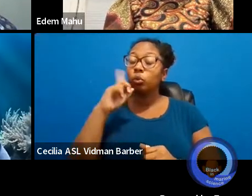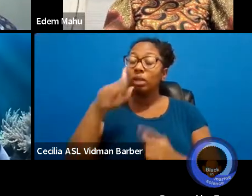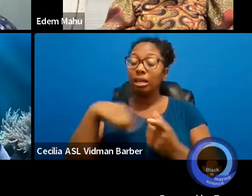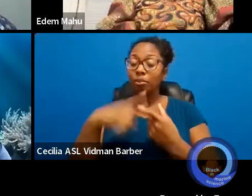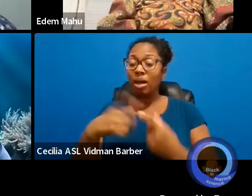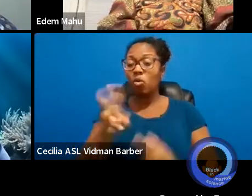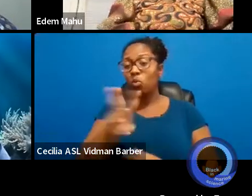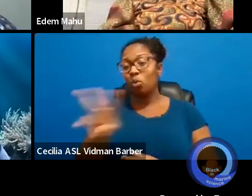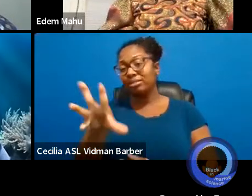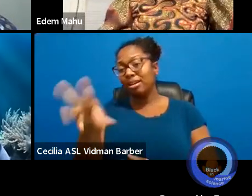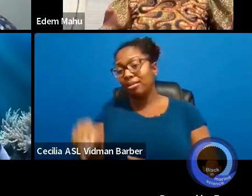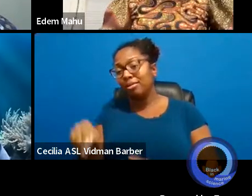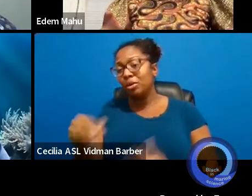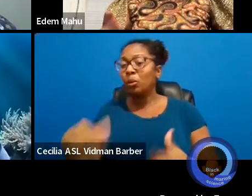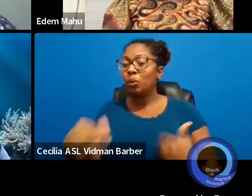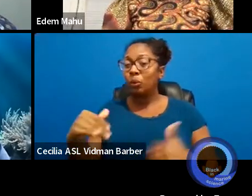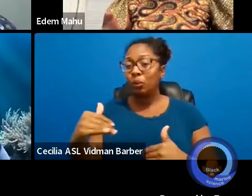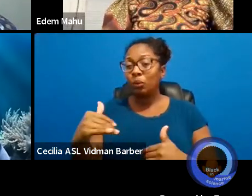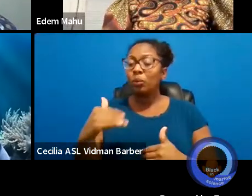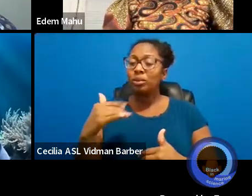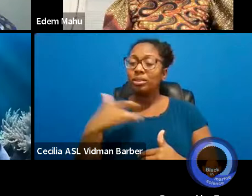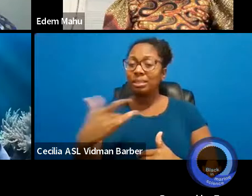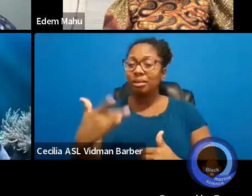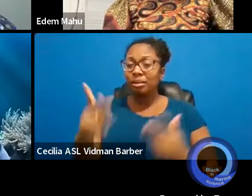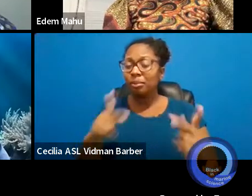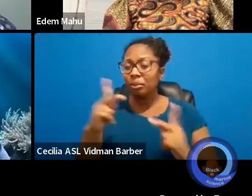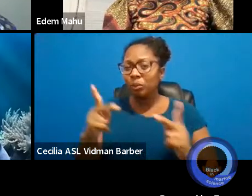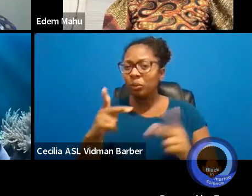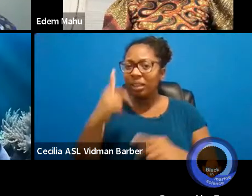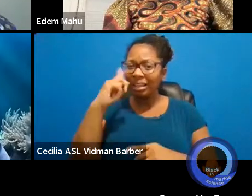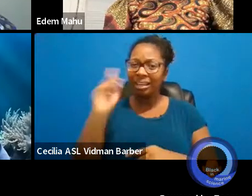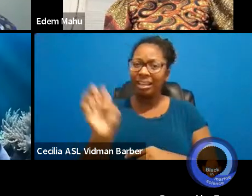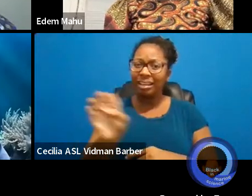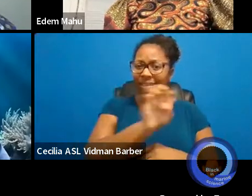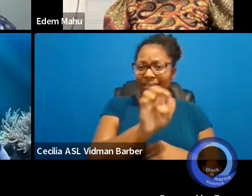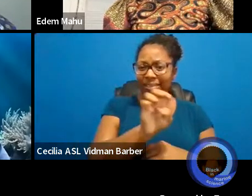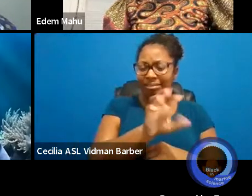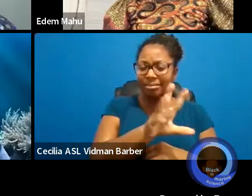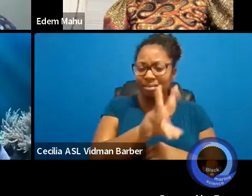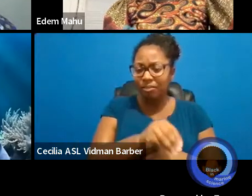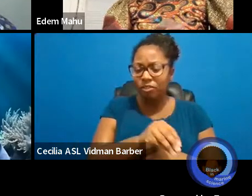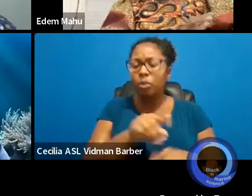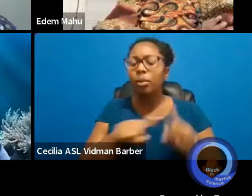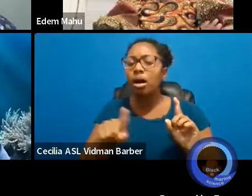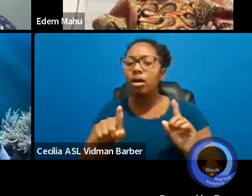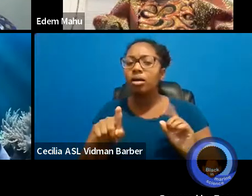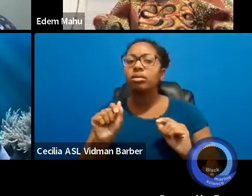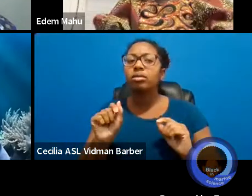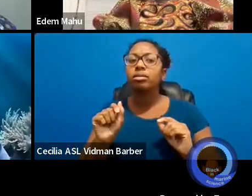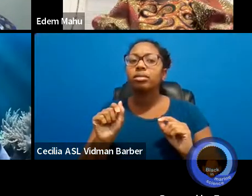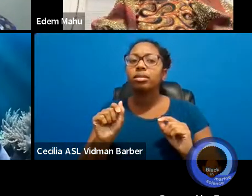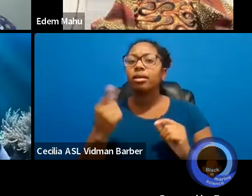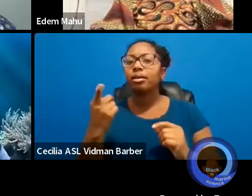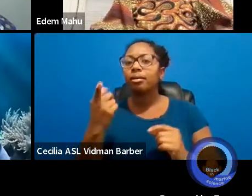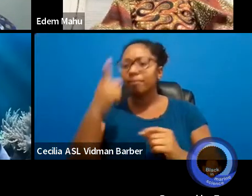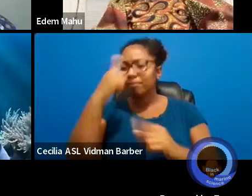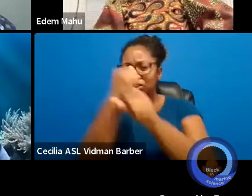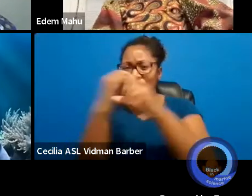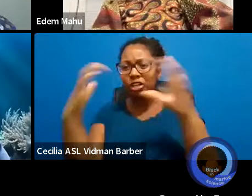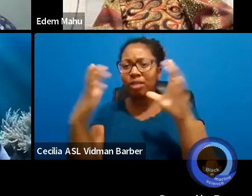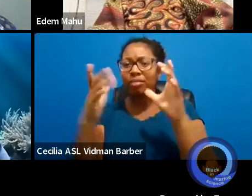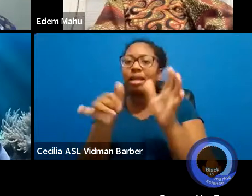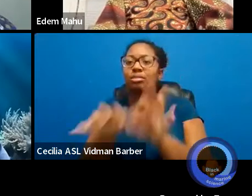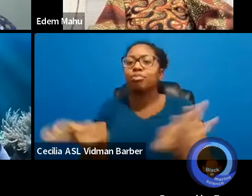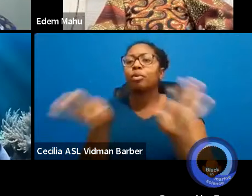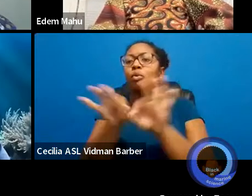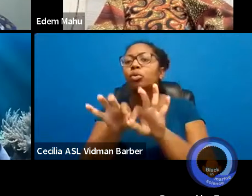being passionate, being resilient, being a visionary, is so important in the work that we do. So